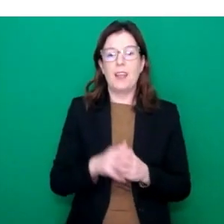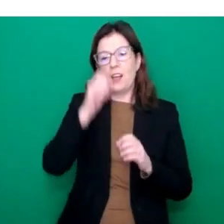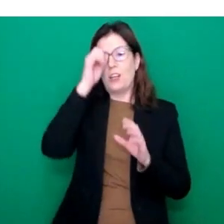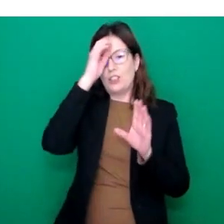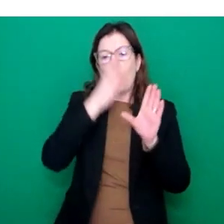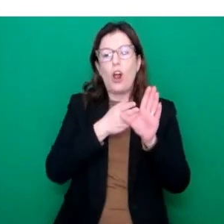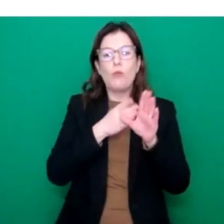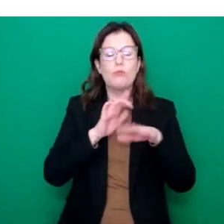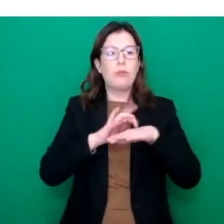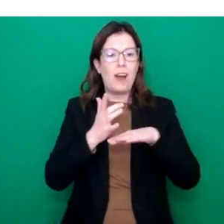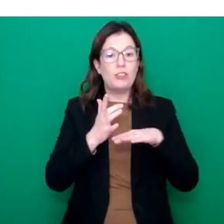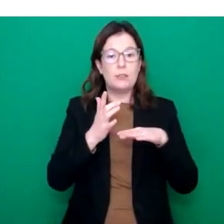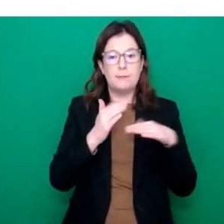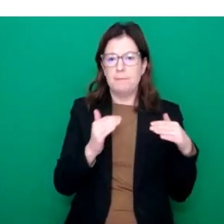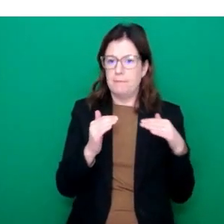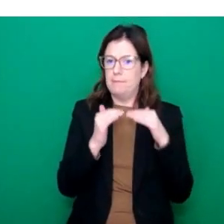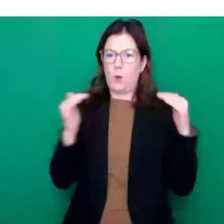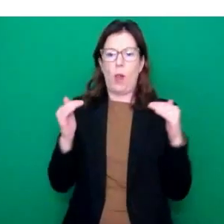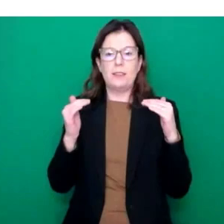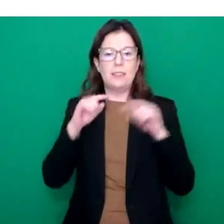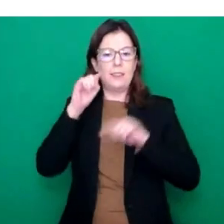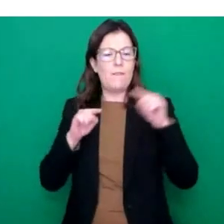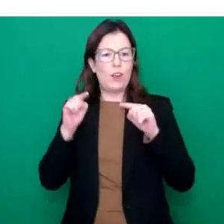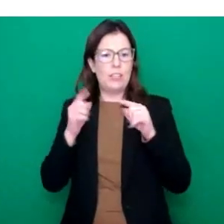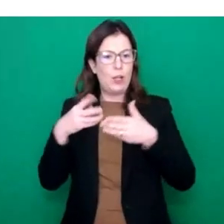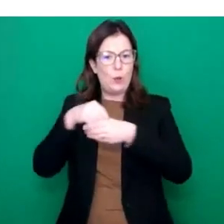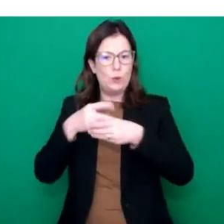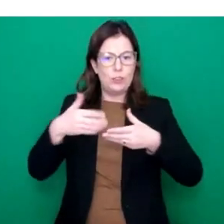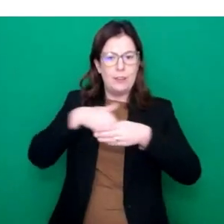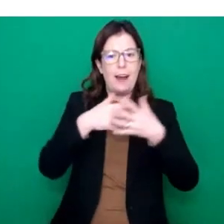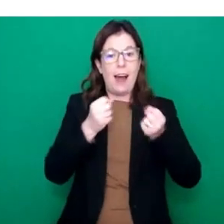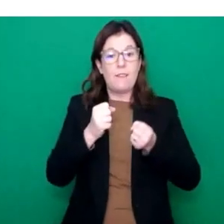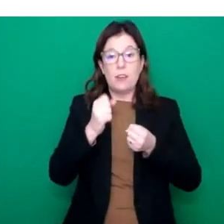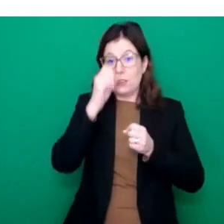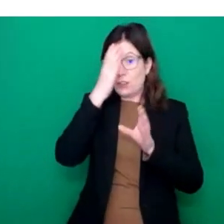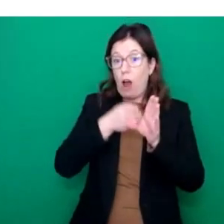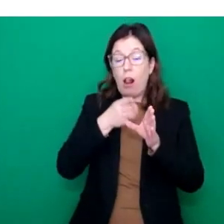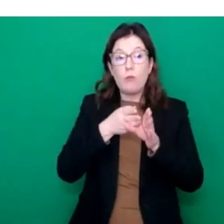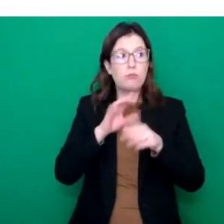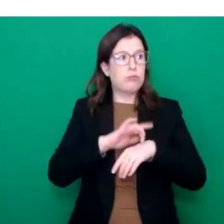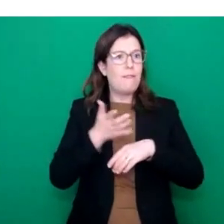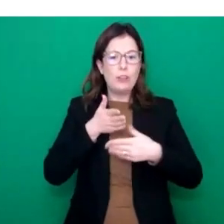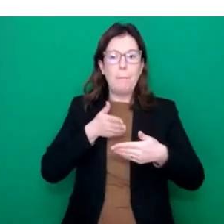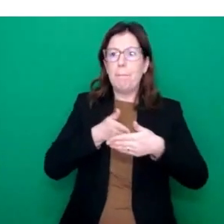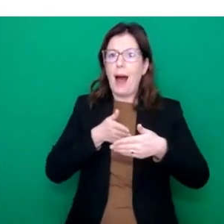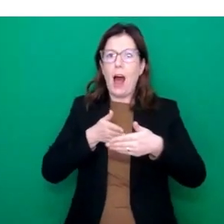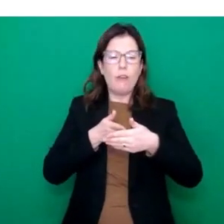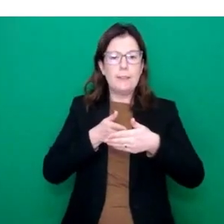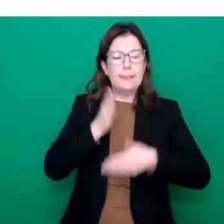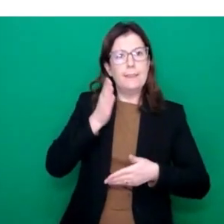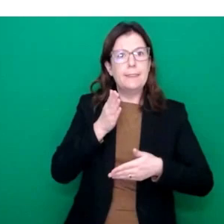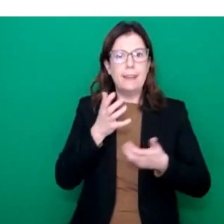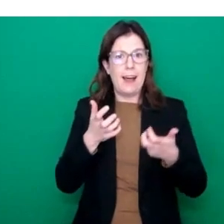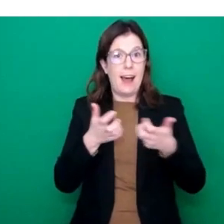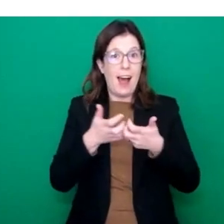Professions Network Meets Equality, Diversity and Inclusion. How have the psychological professions navigated barriers relating to EDI,